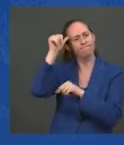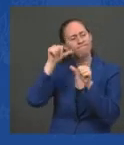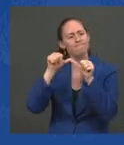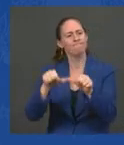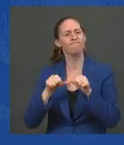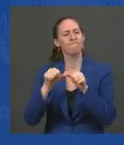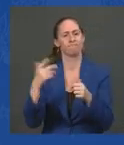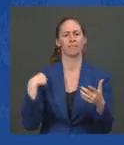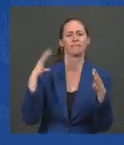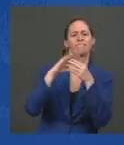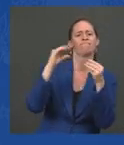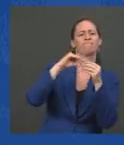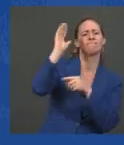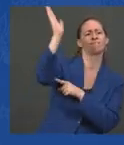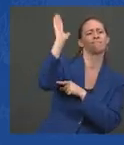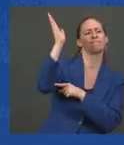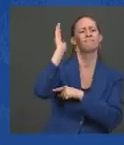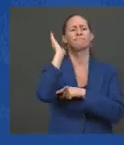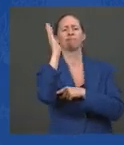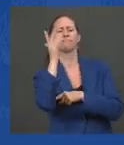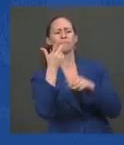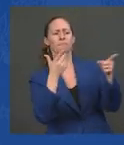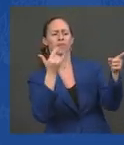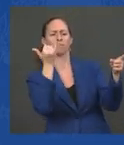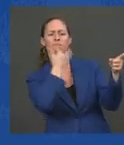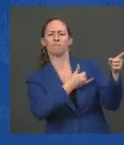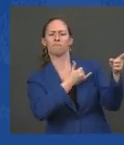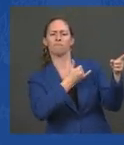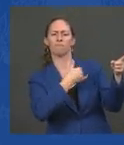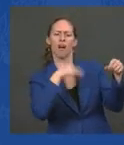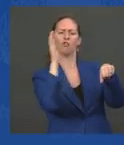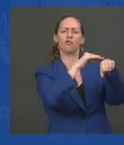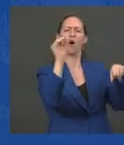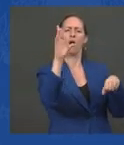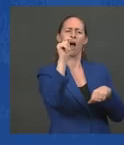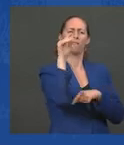to call out any effort to obstruct justice.